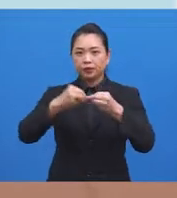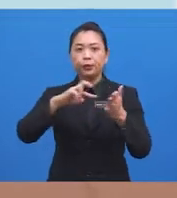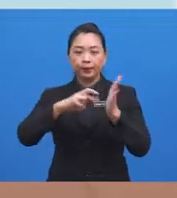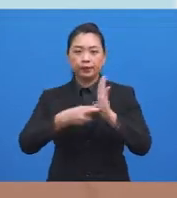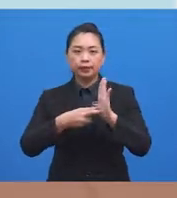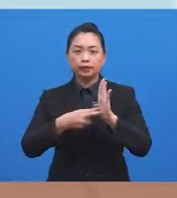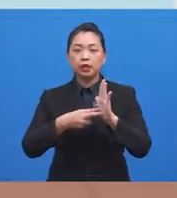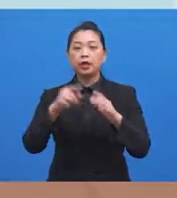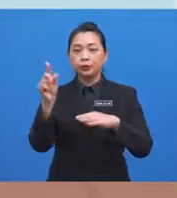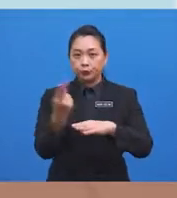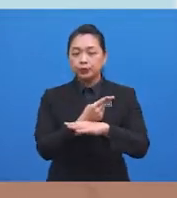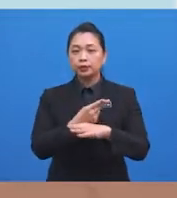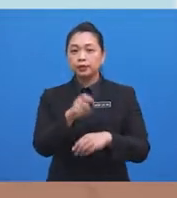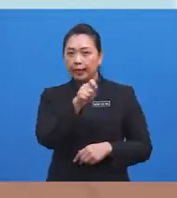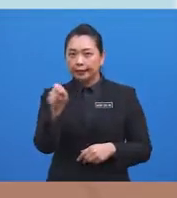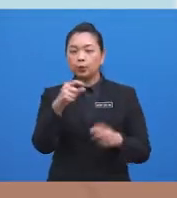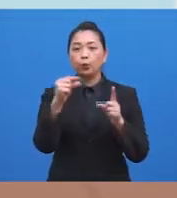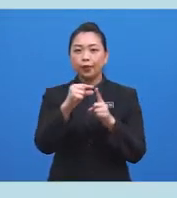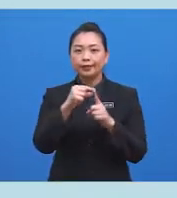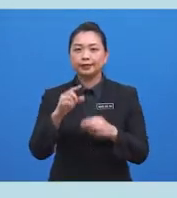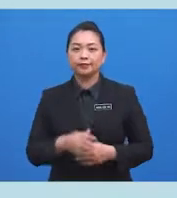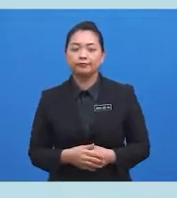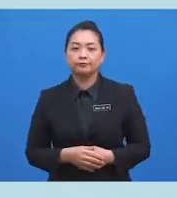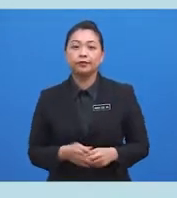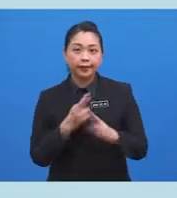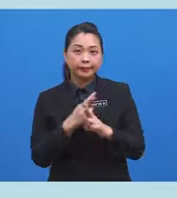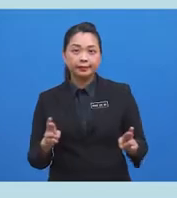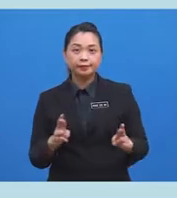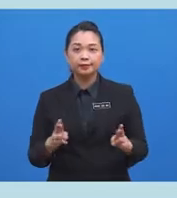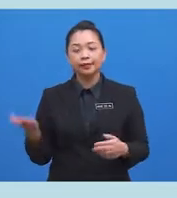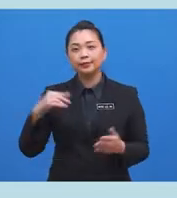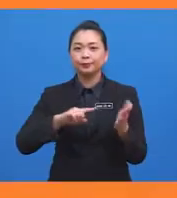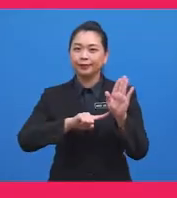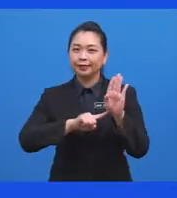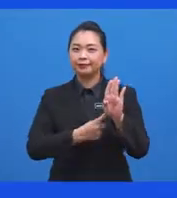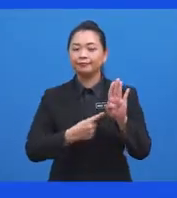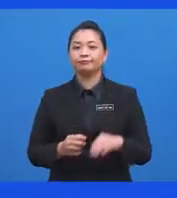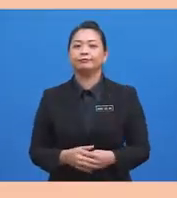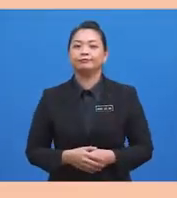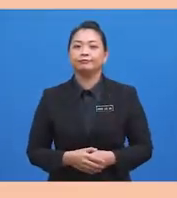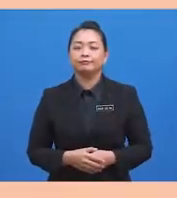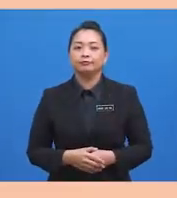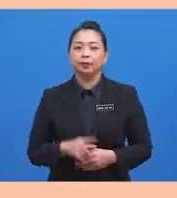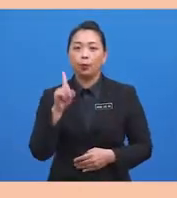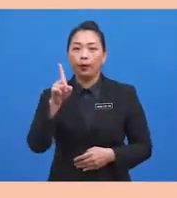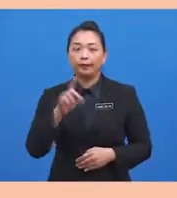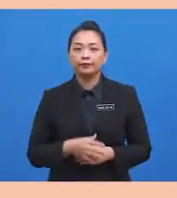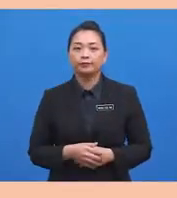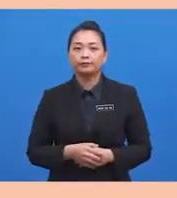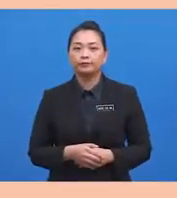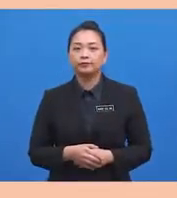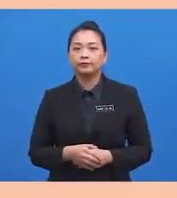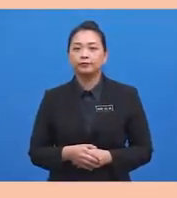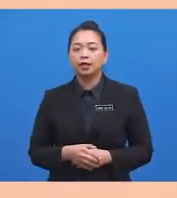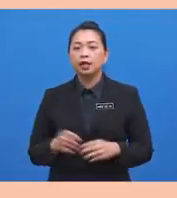the highlighted words on page 58. Ready? Let's begin. Number 1, the state